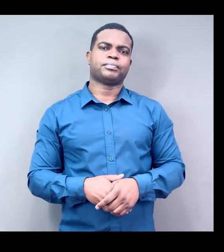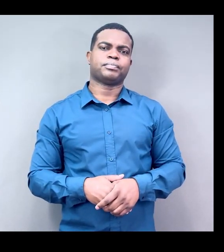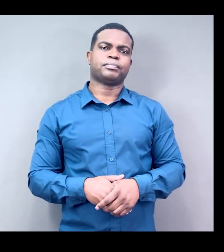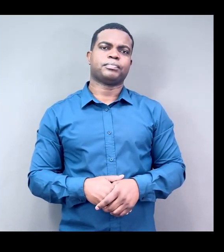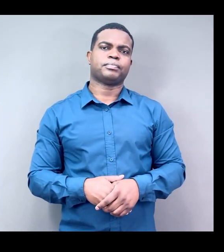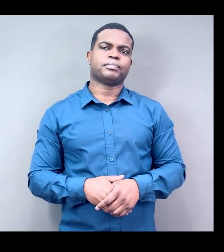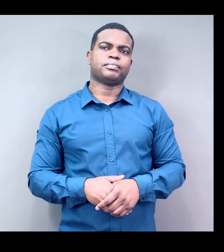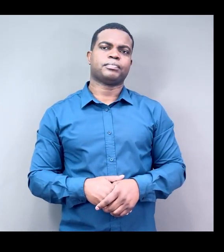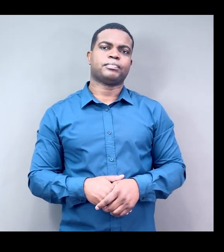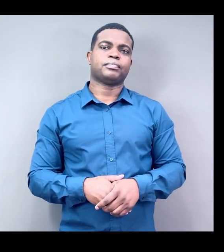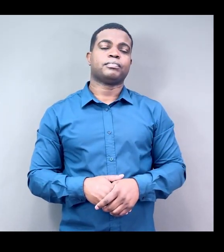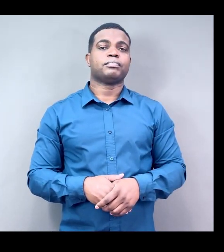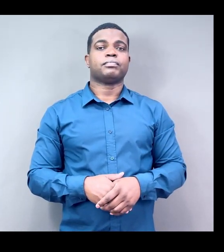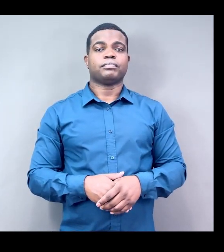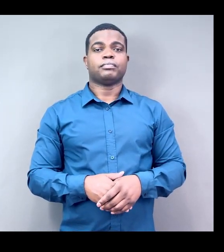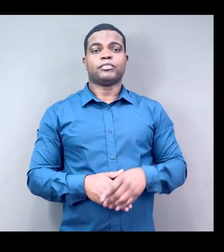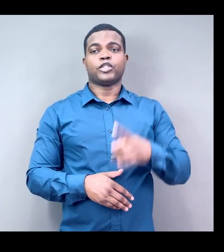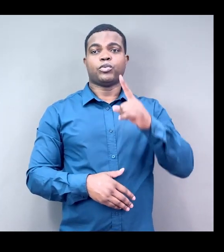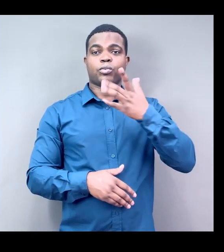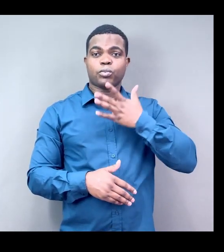objective, especially